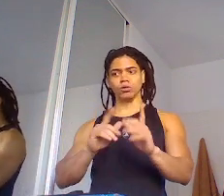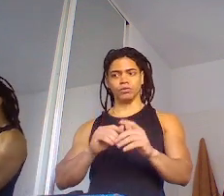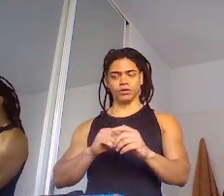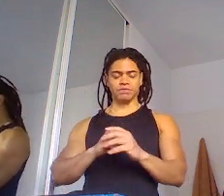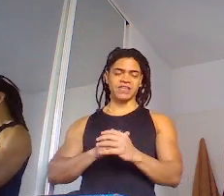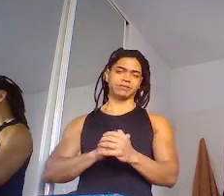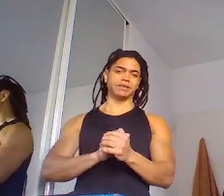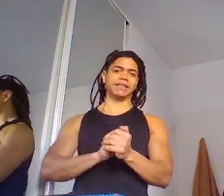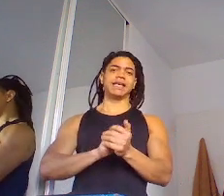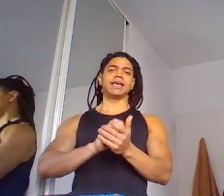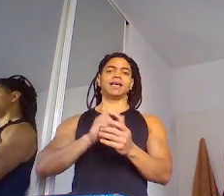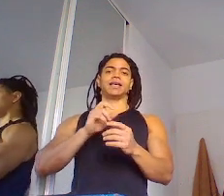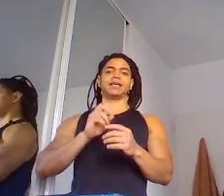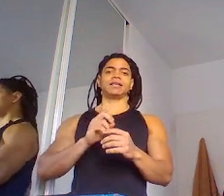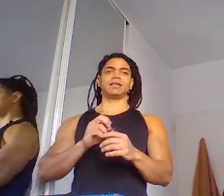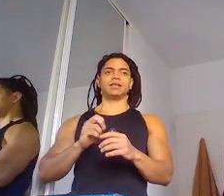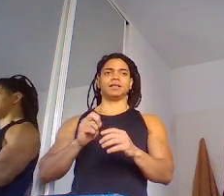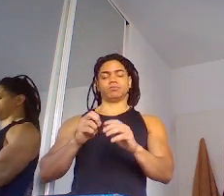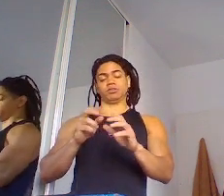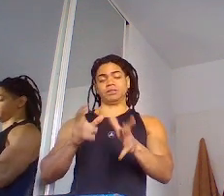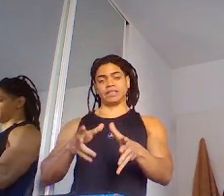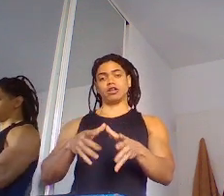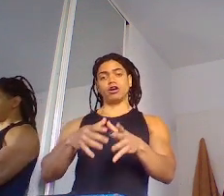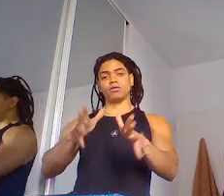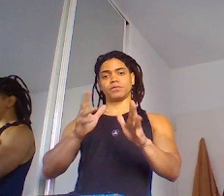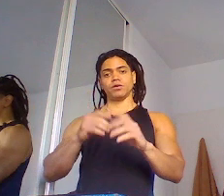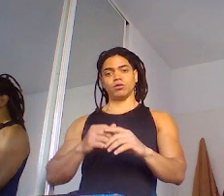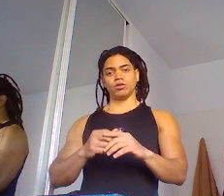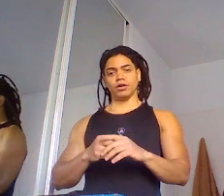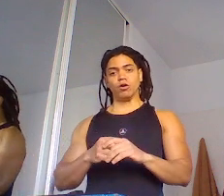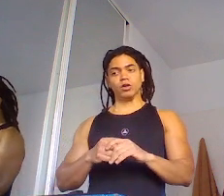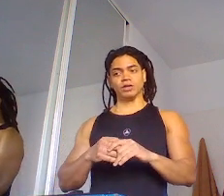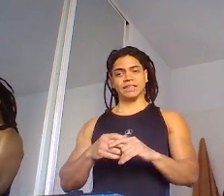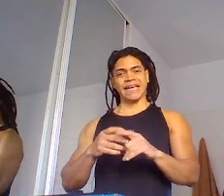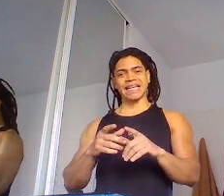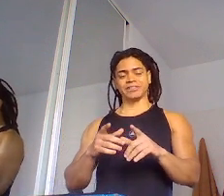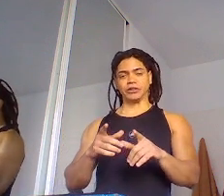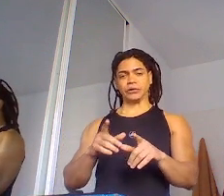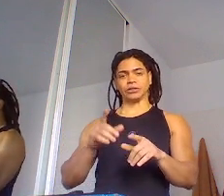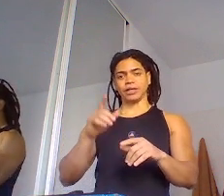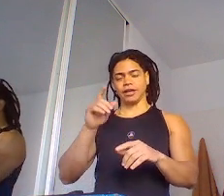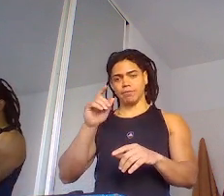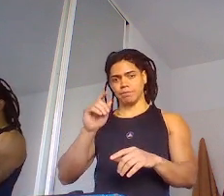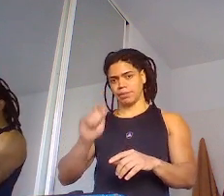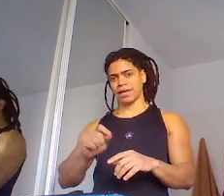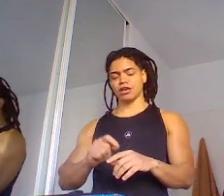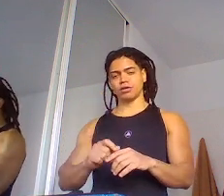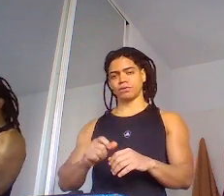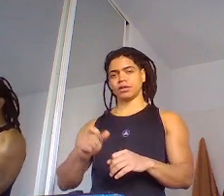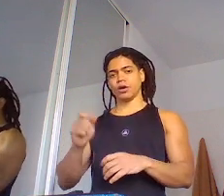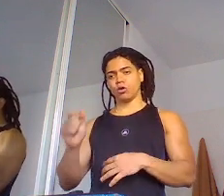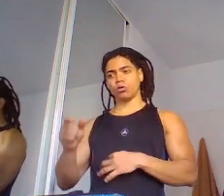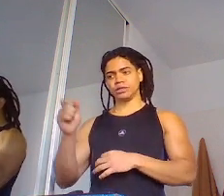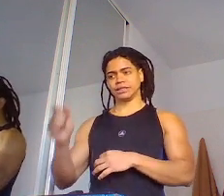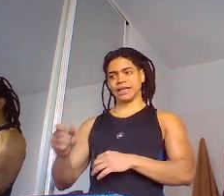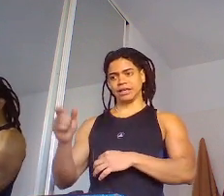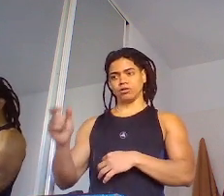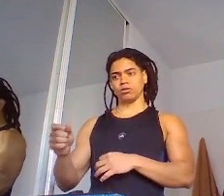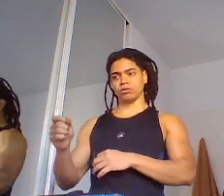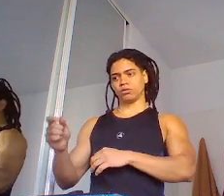off all of their investment and sell off all of its assets and pay off